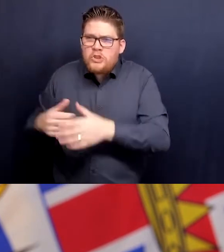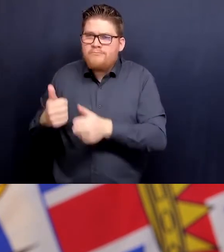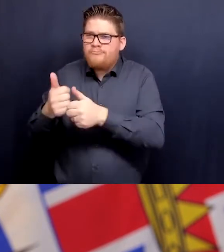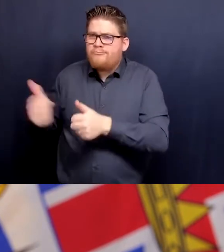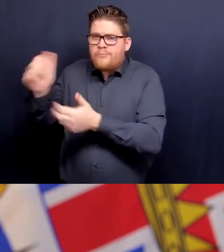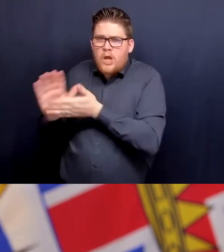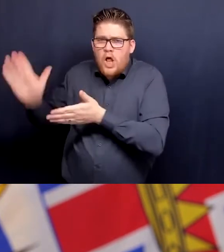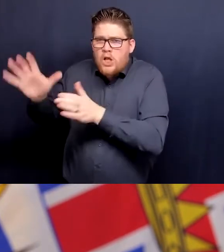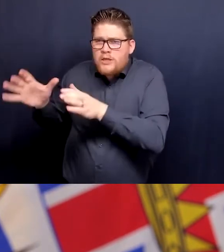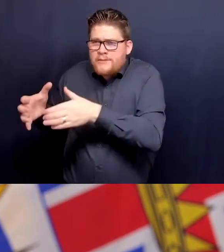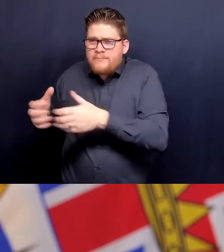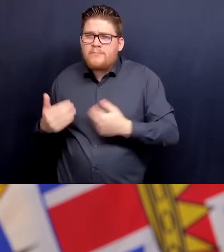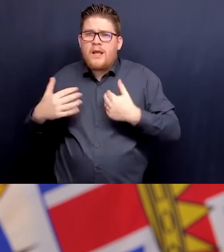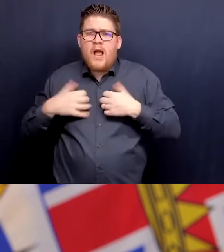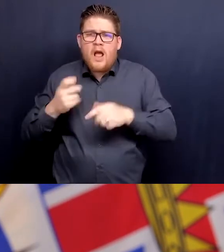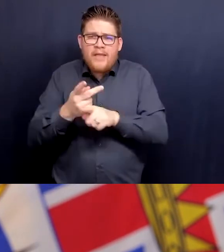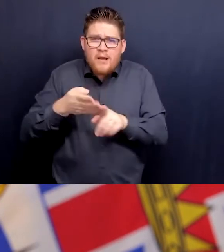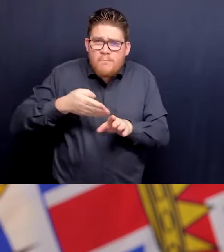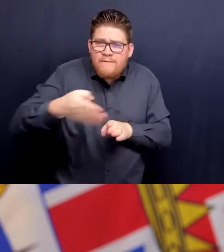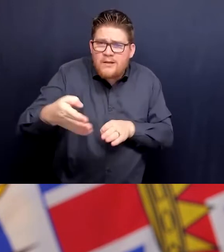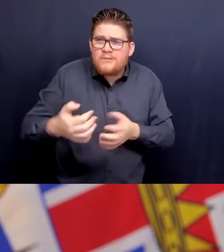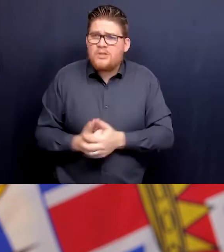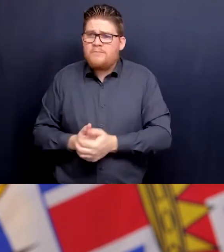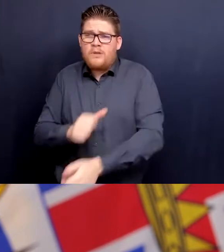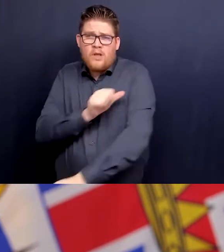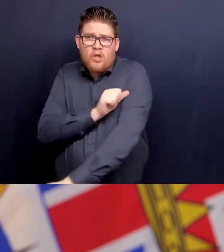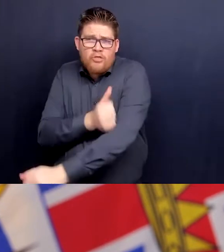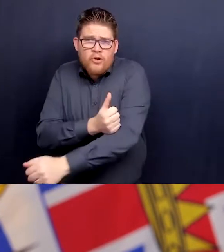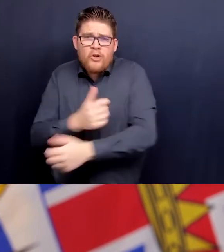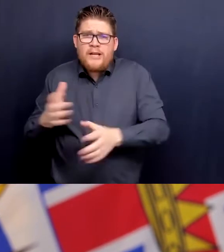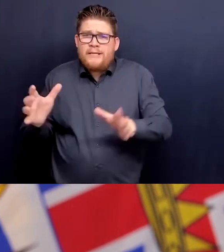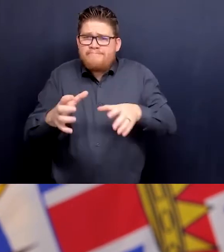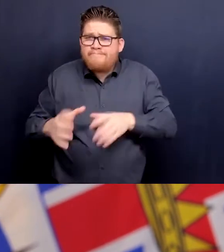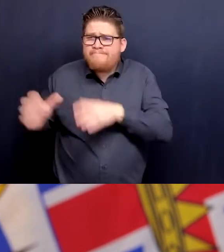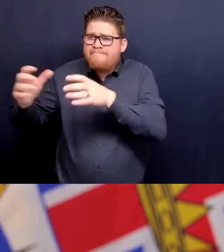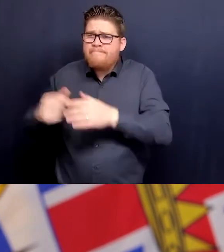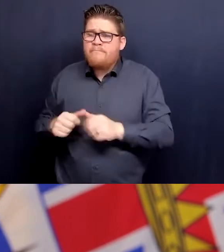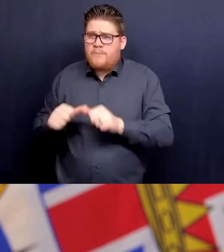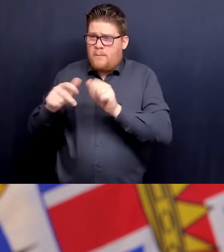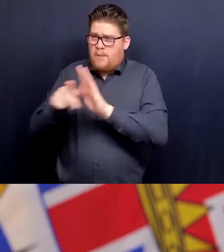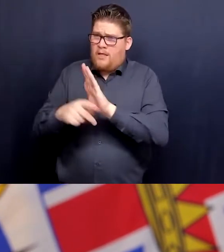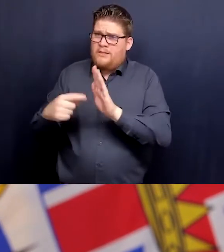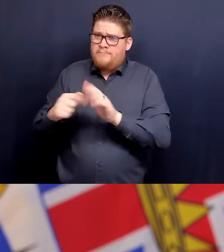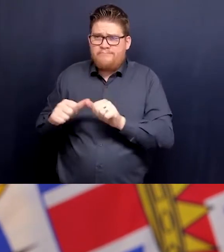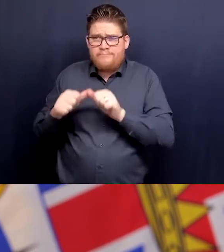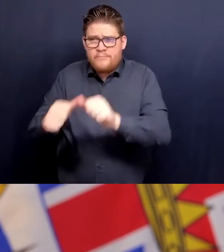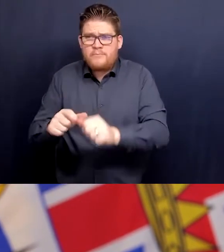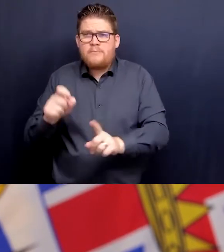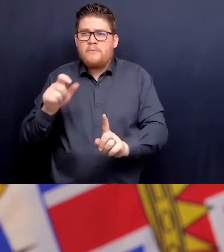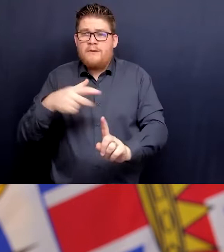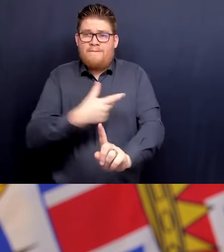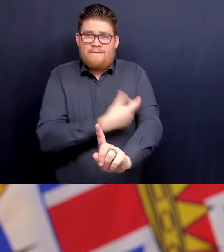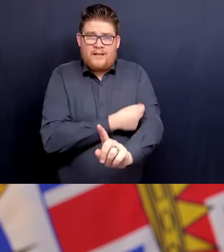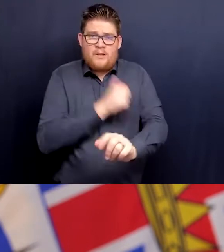authorities is an ongoing policy that includes COVID immunization, but other immunizations that are important for us in terms of